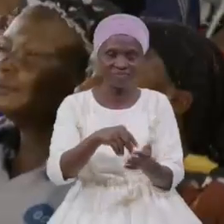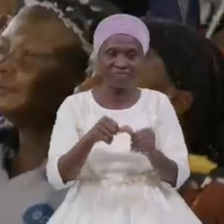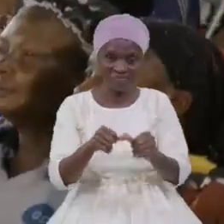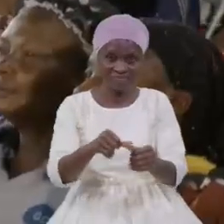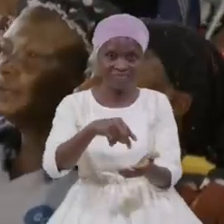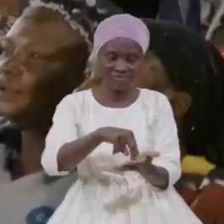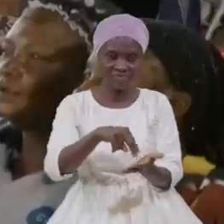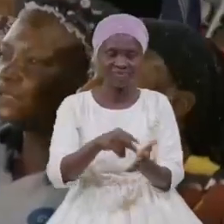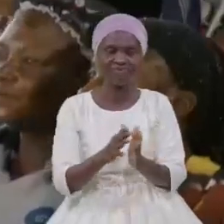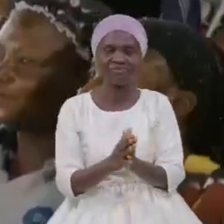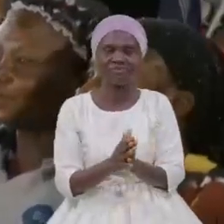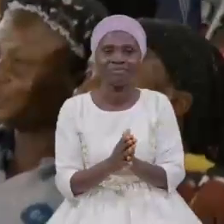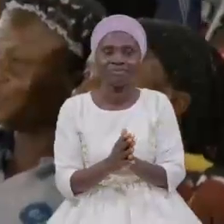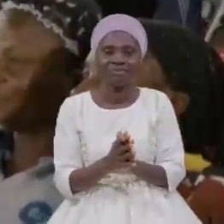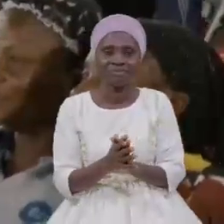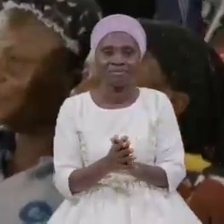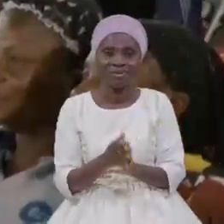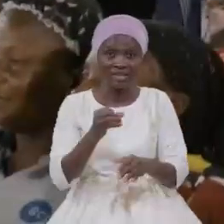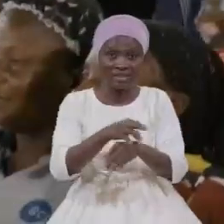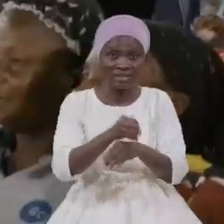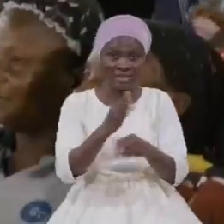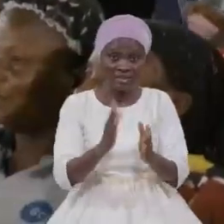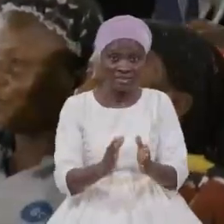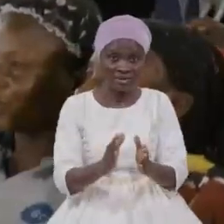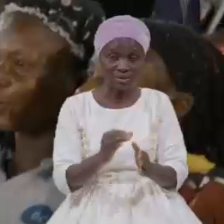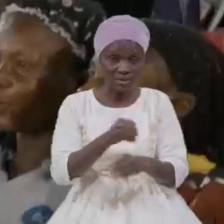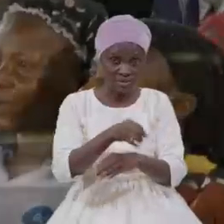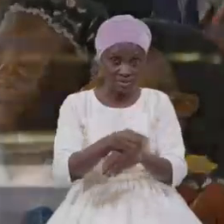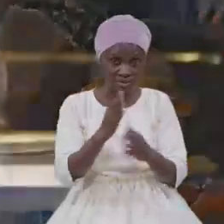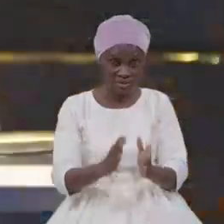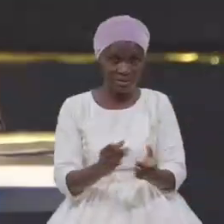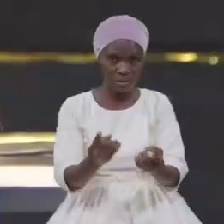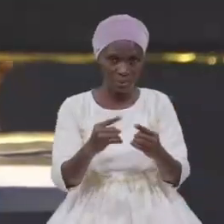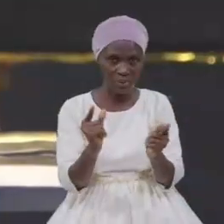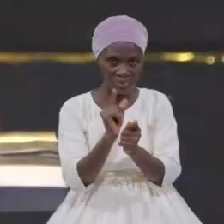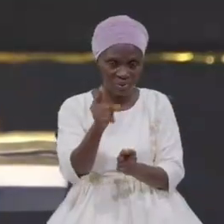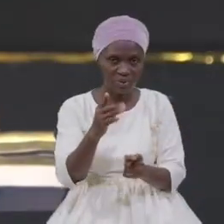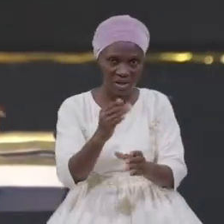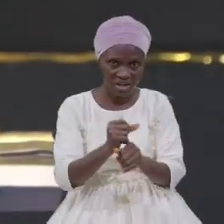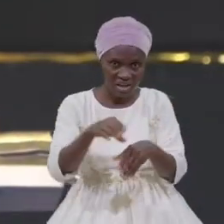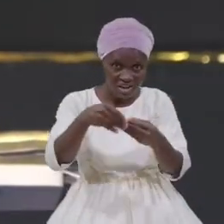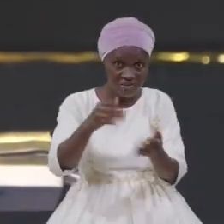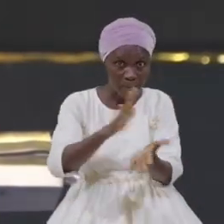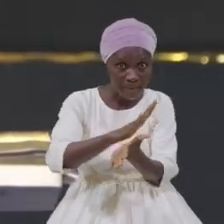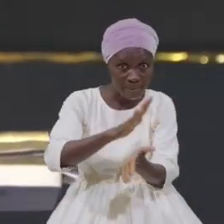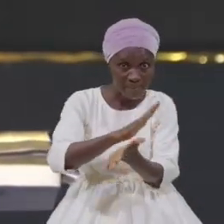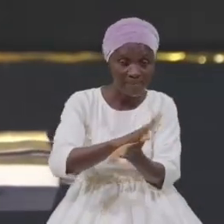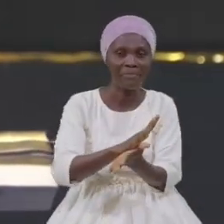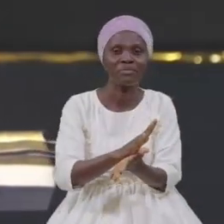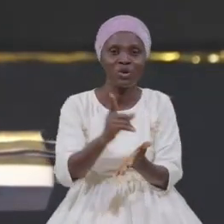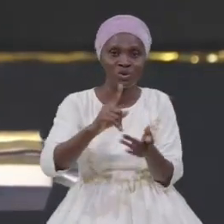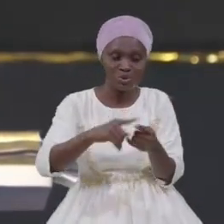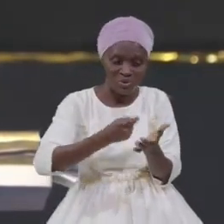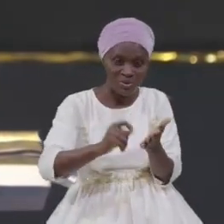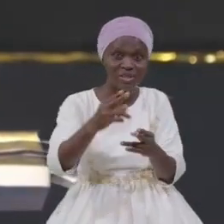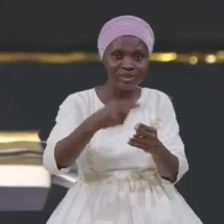there. And they will come and take down your name The Bible says when you give yourself to the Lord